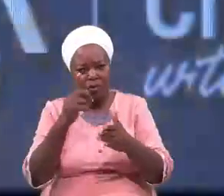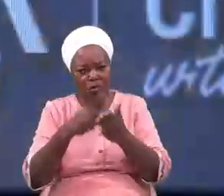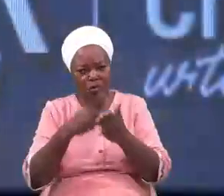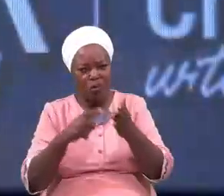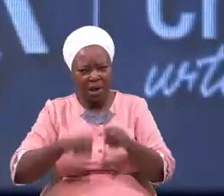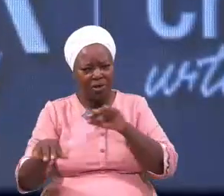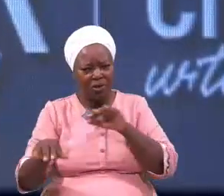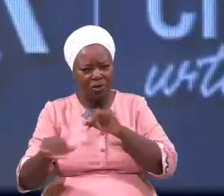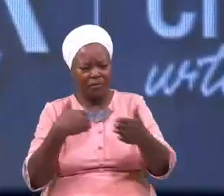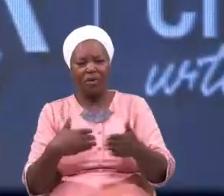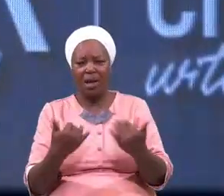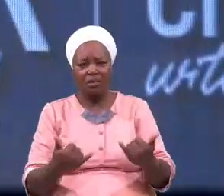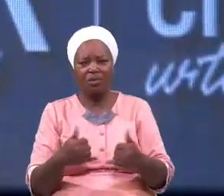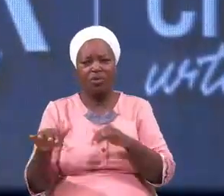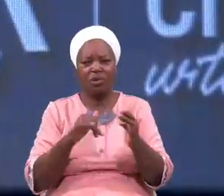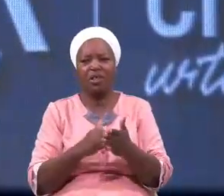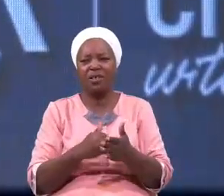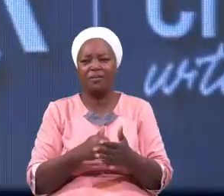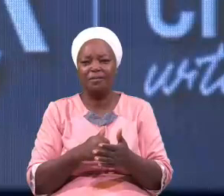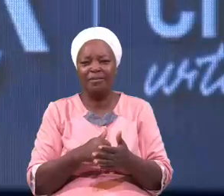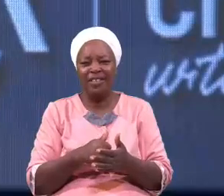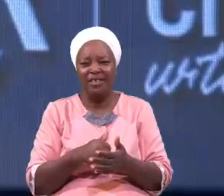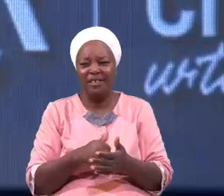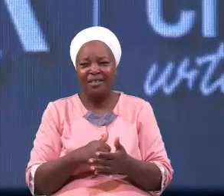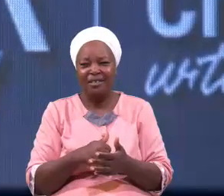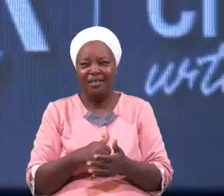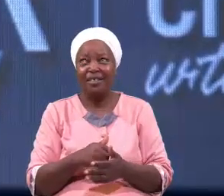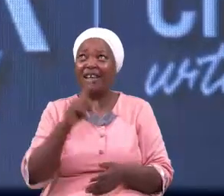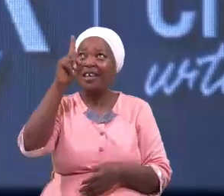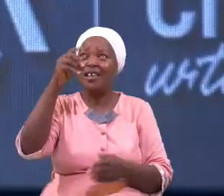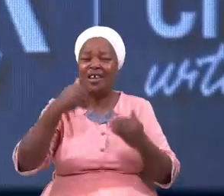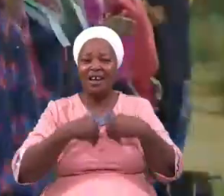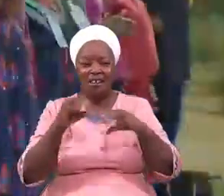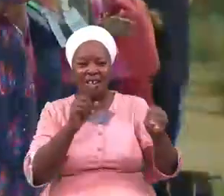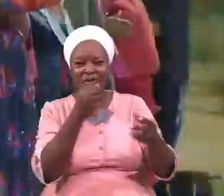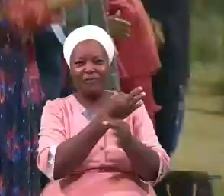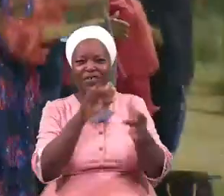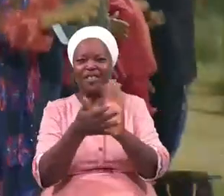to do before. He has set you free.